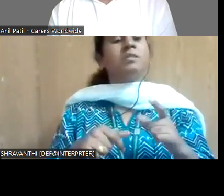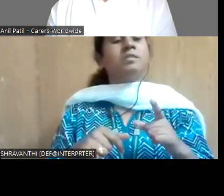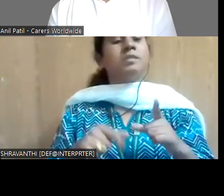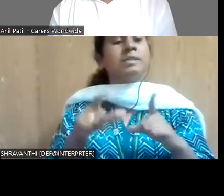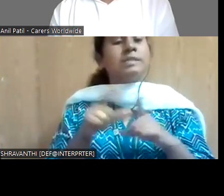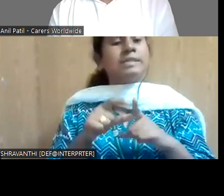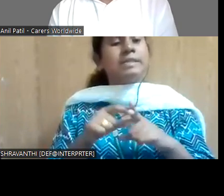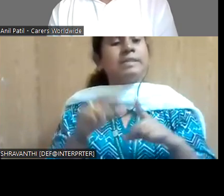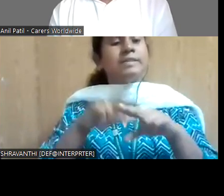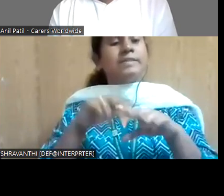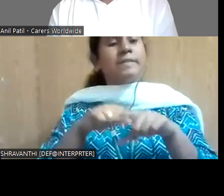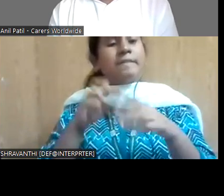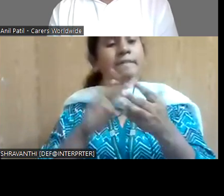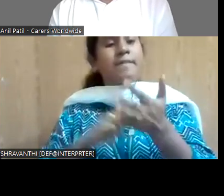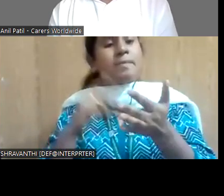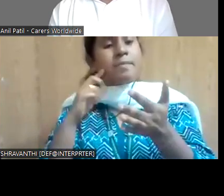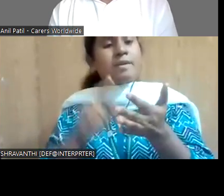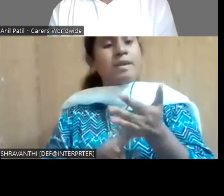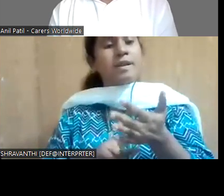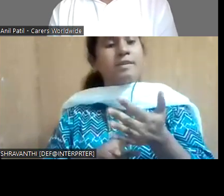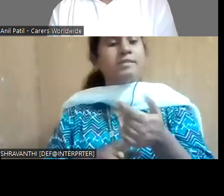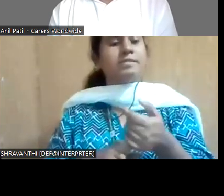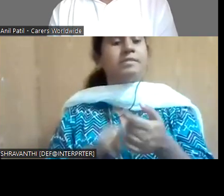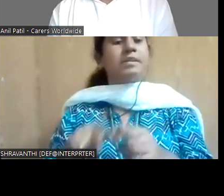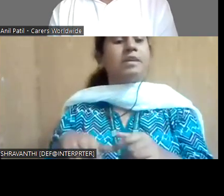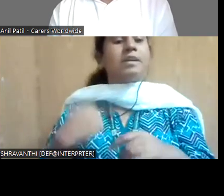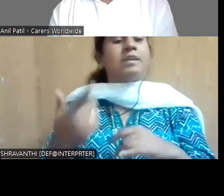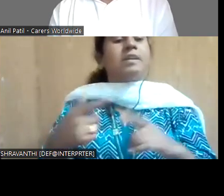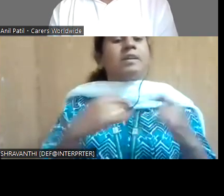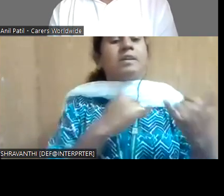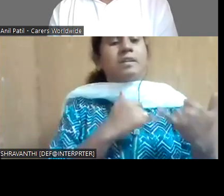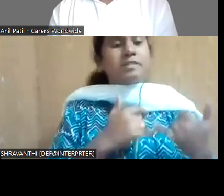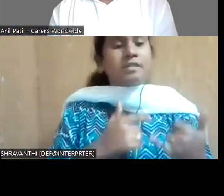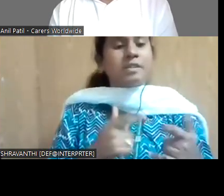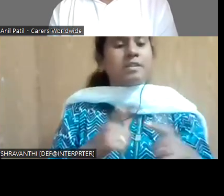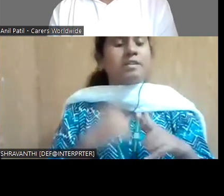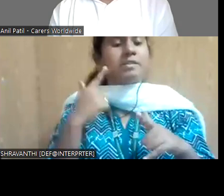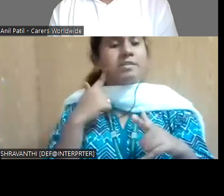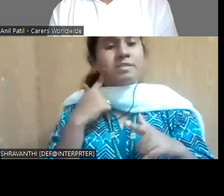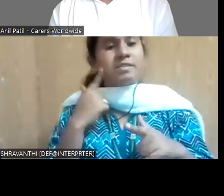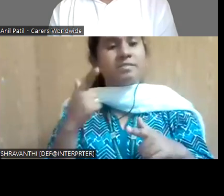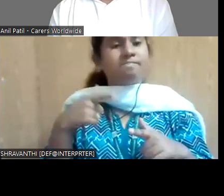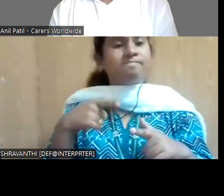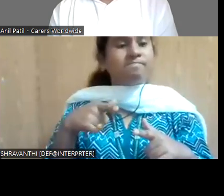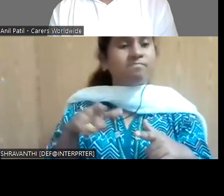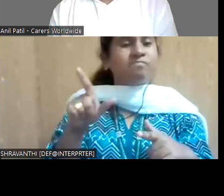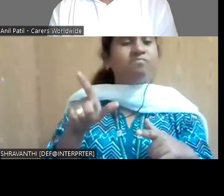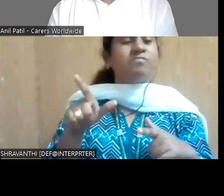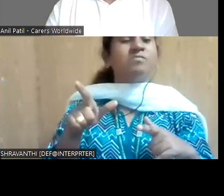caregiving. Before I come there, I'm going to go back to Krishna ji because mujhe pata hai aapko apne bete ko pick up karna hai.